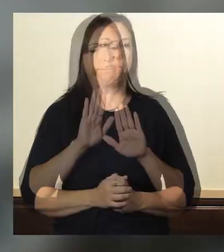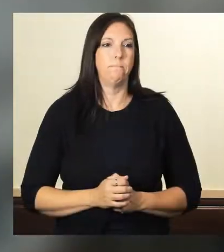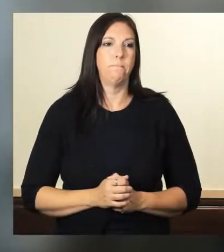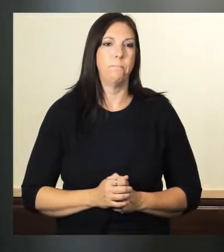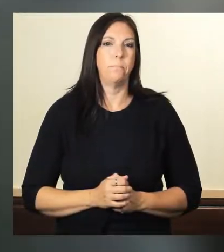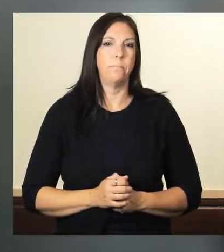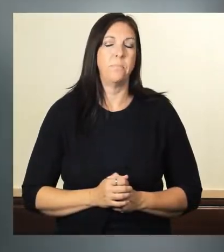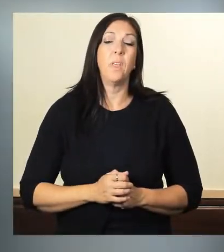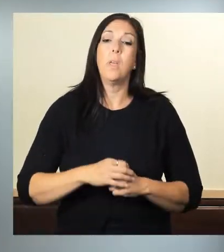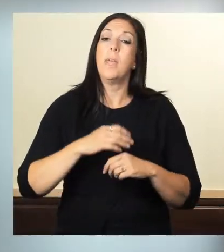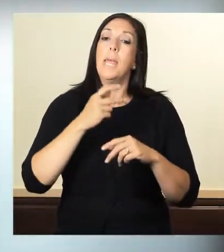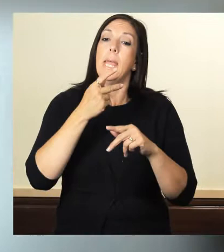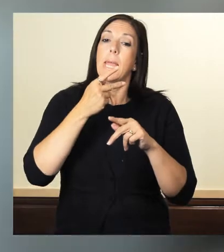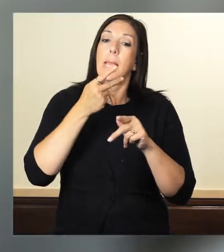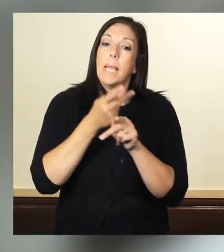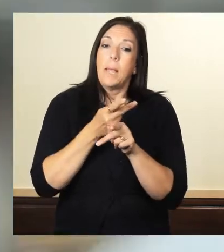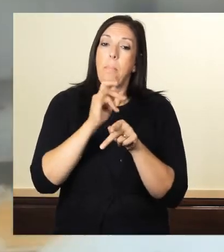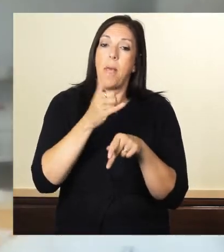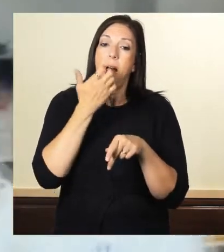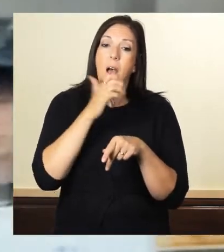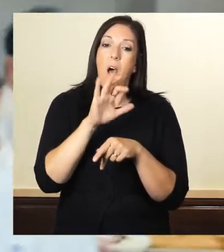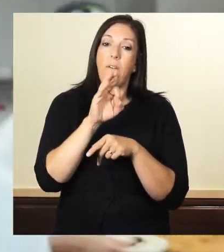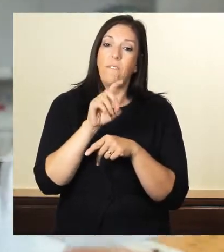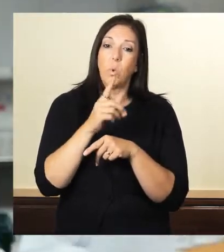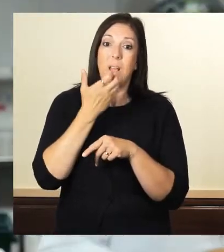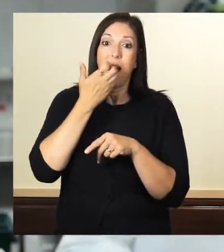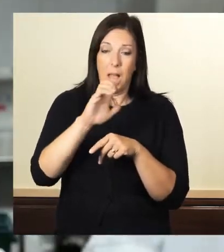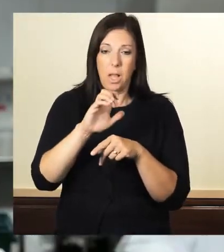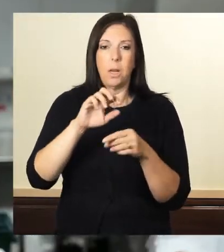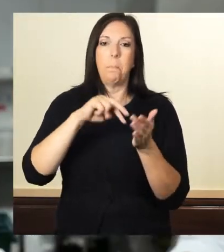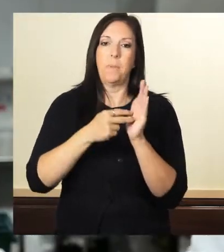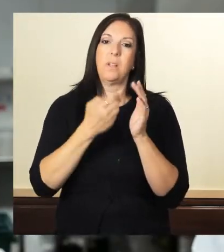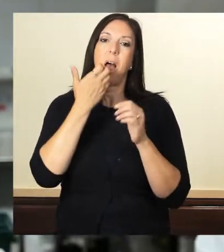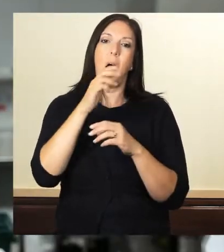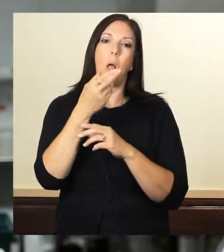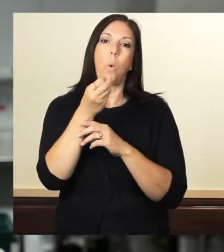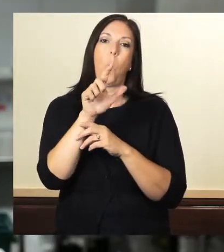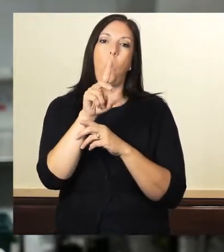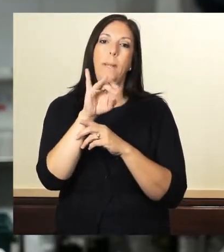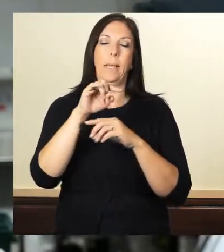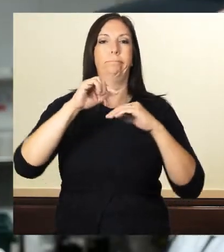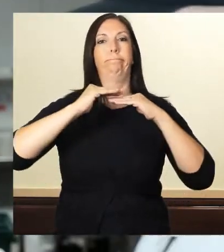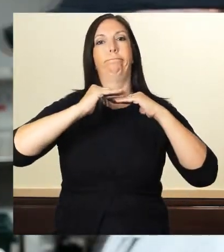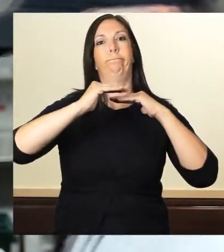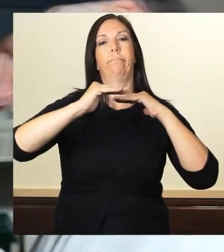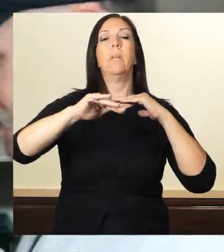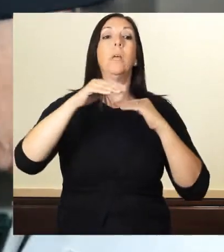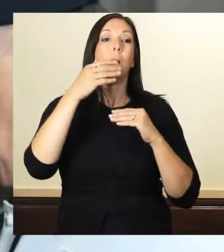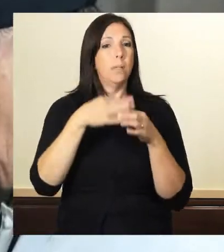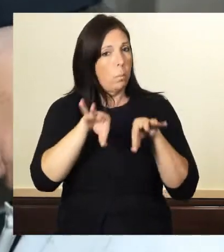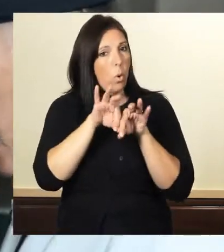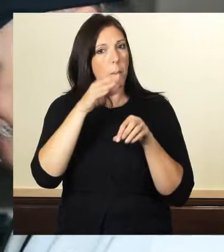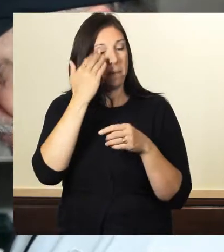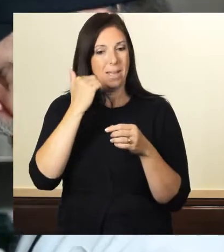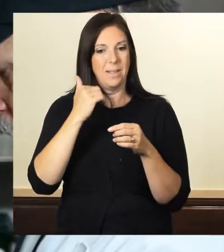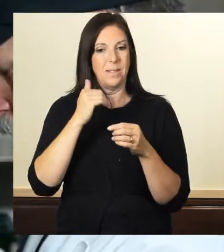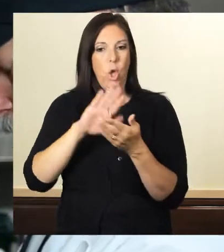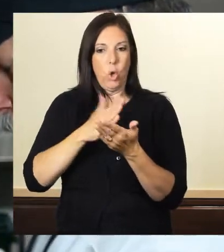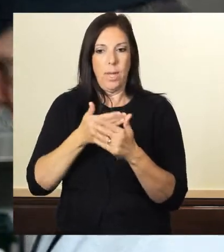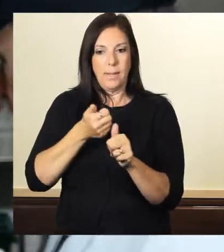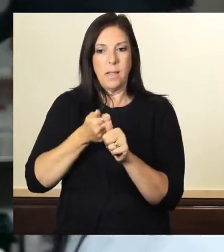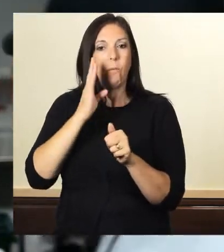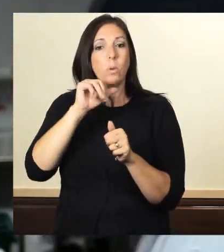Keeping hot foods hot, also known as hot holding, is important because cooking in itself does not kill all bacteria,